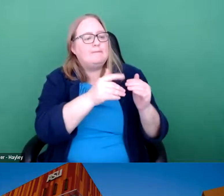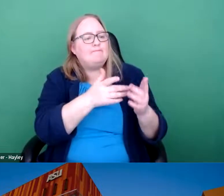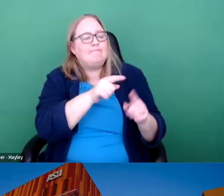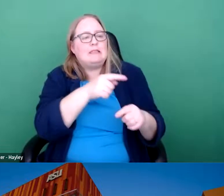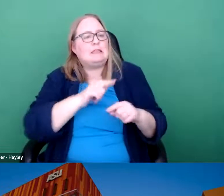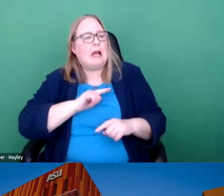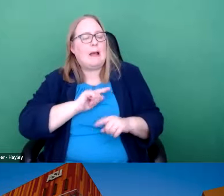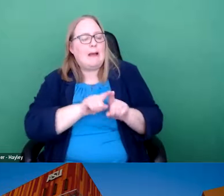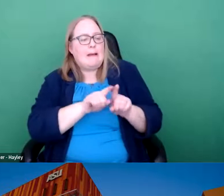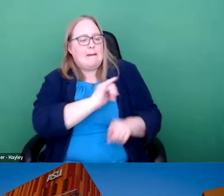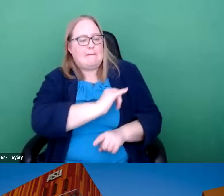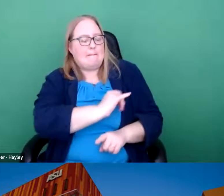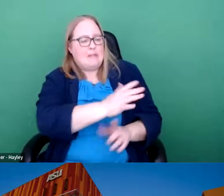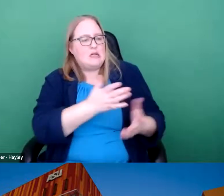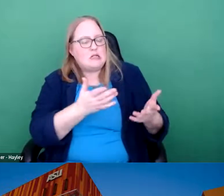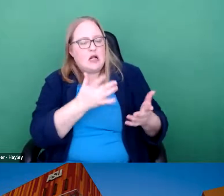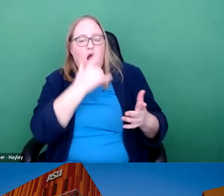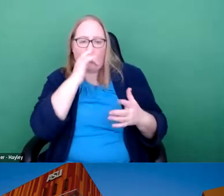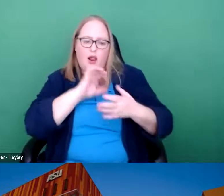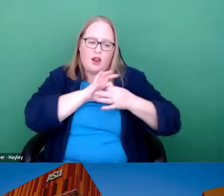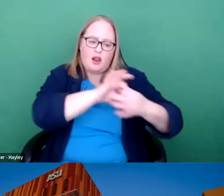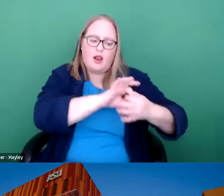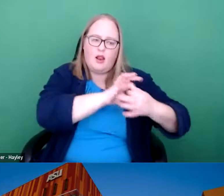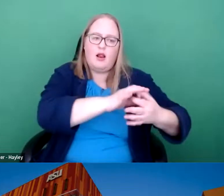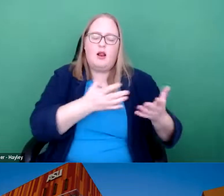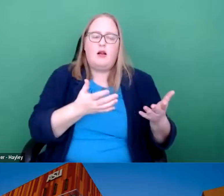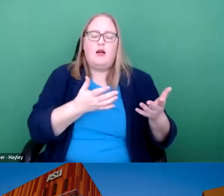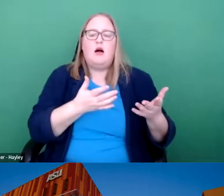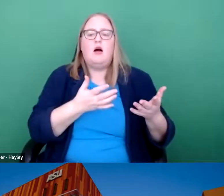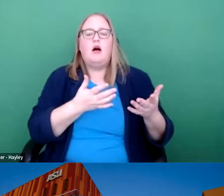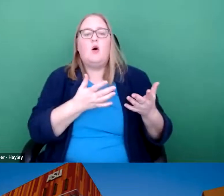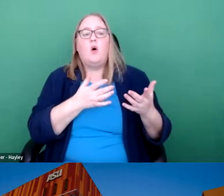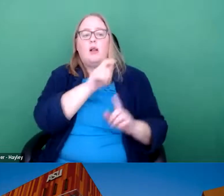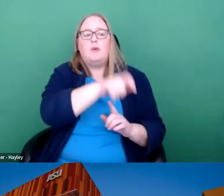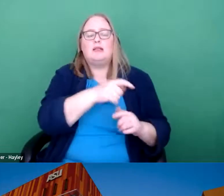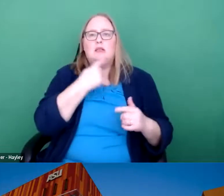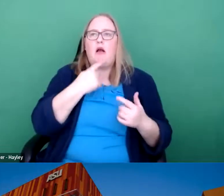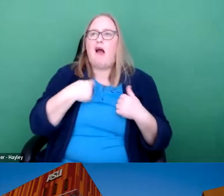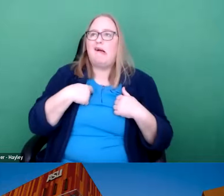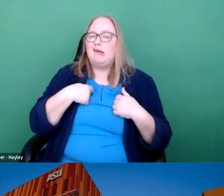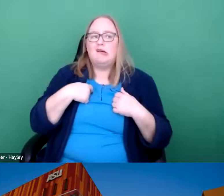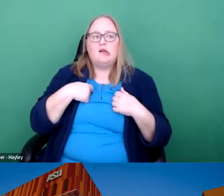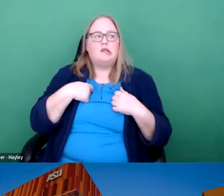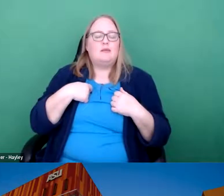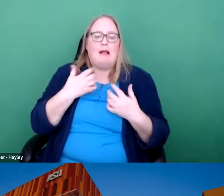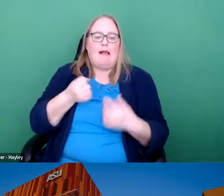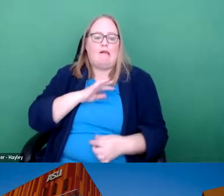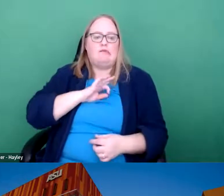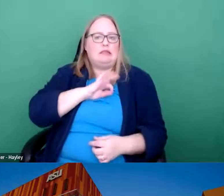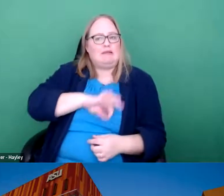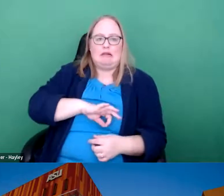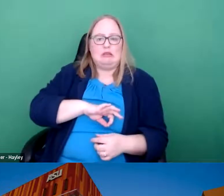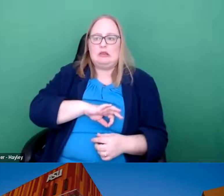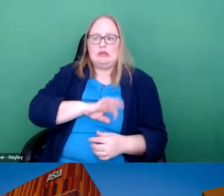doesn't have this opportunity to see like, oh, I'm really being disadvantaged here, but not being able to engage in that way in that digital space. But